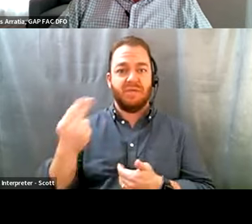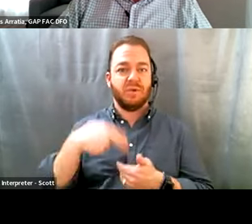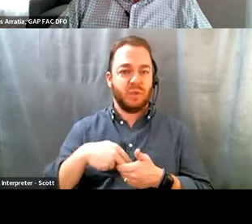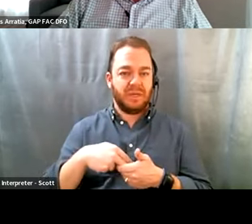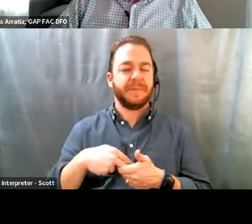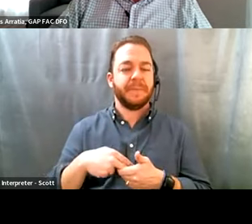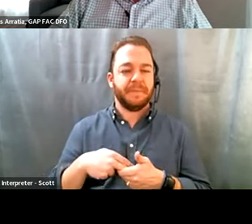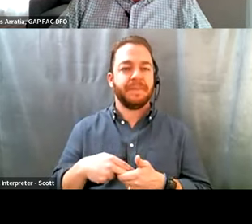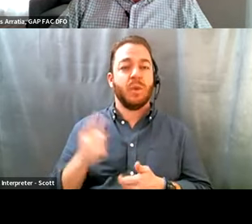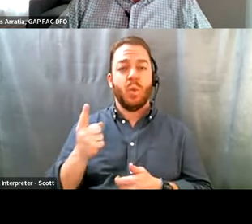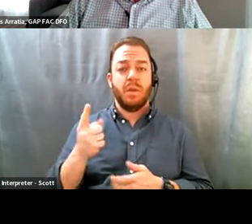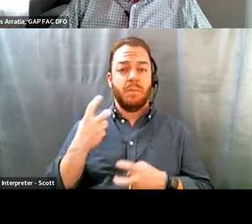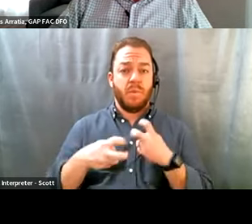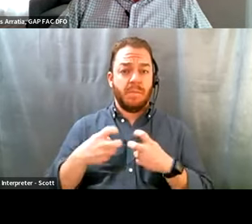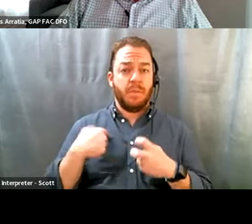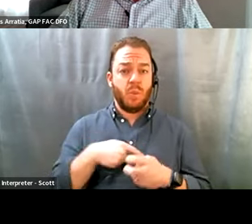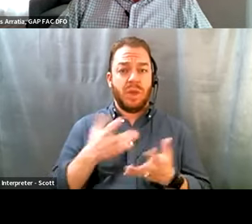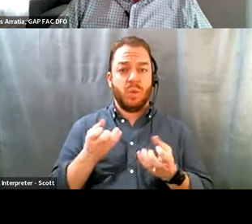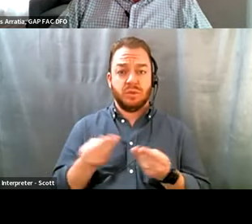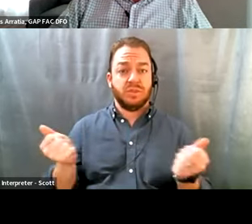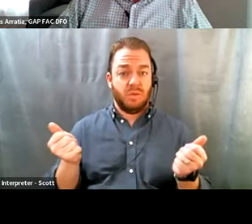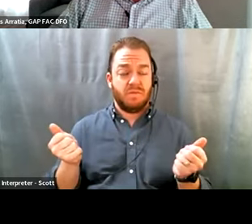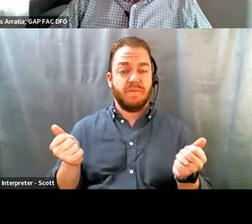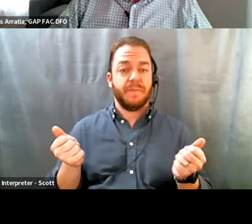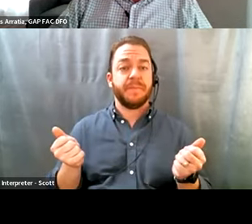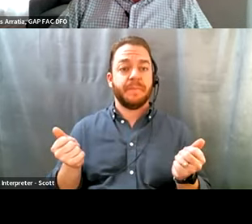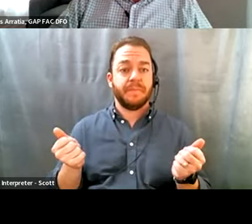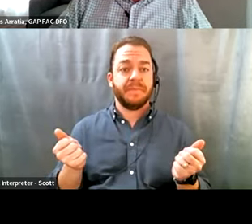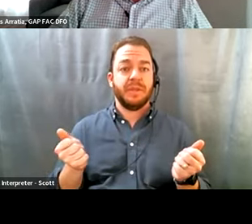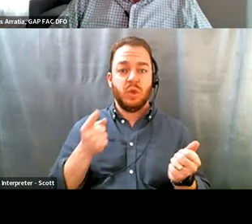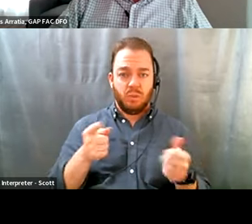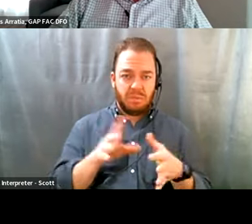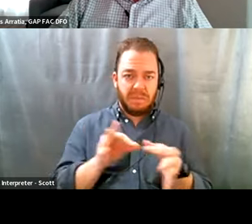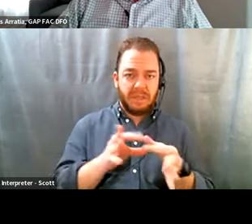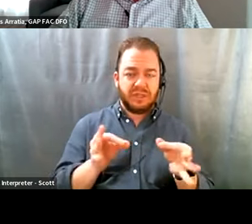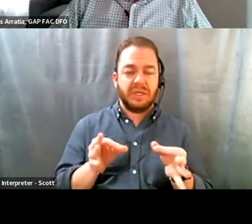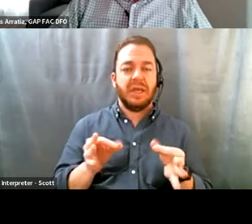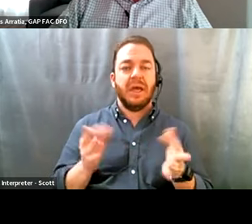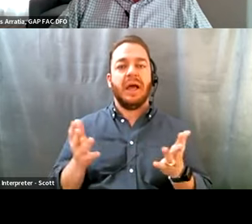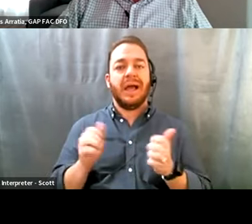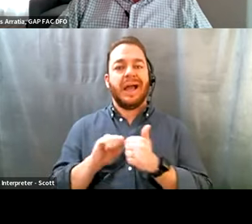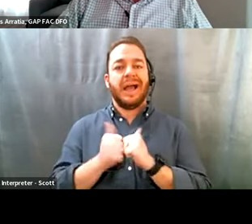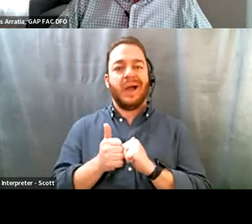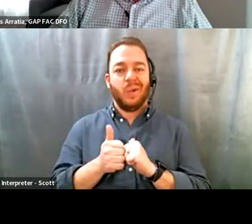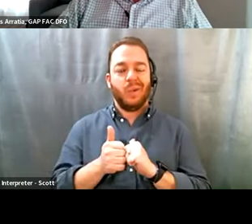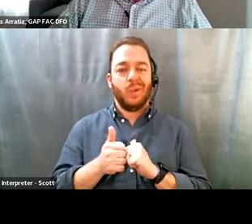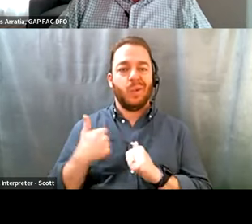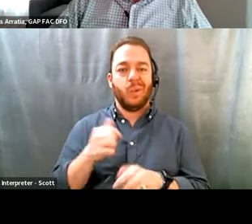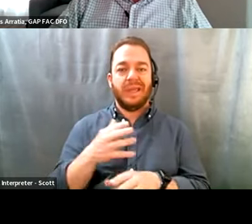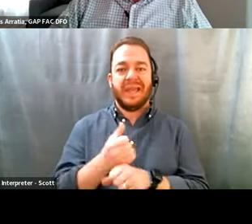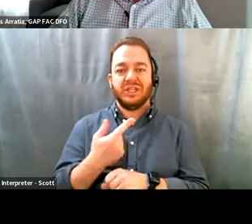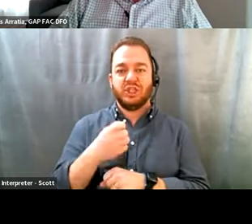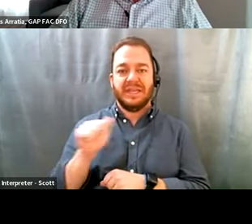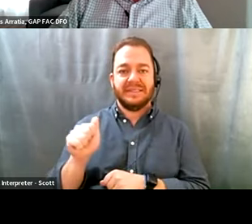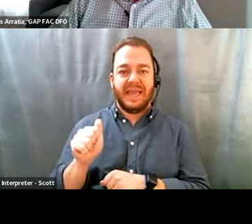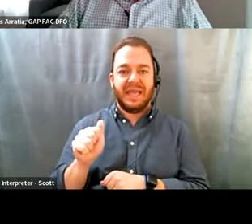So one of the problems that we're trying to solve for is something you touched on, which is how, number one, we get the GSA